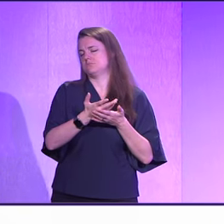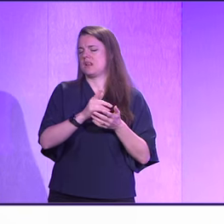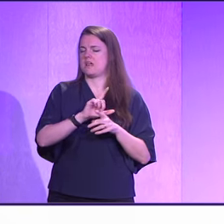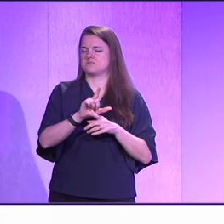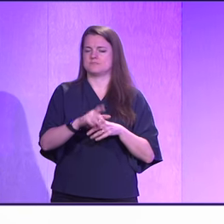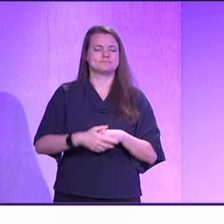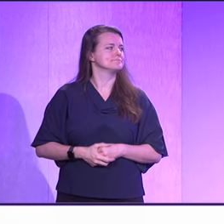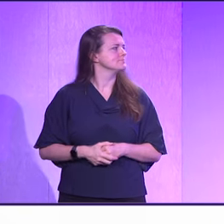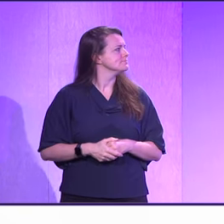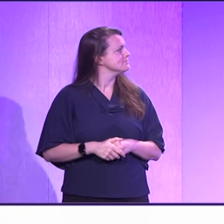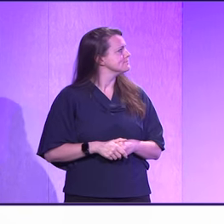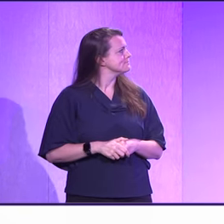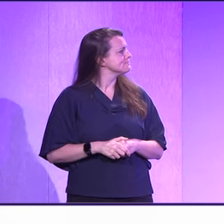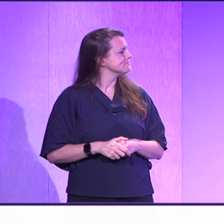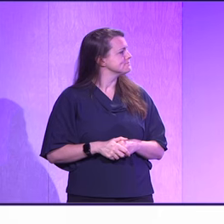The ugly.